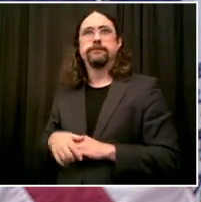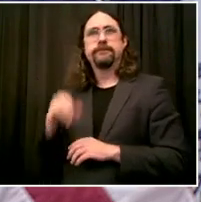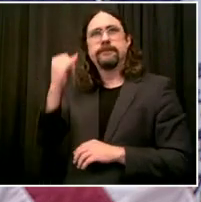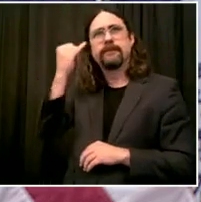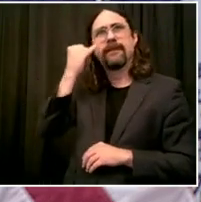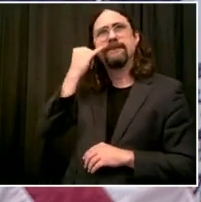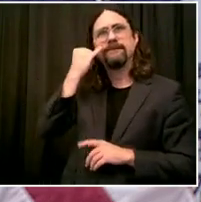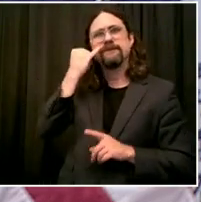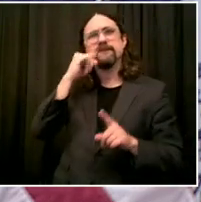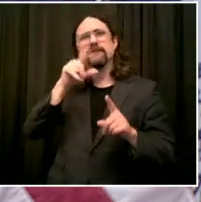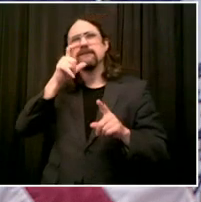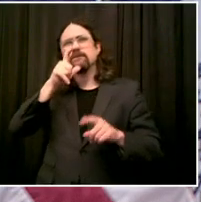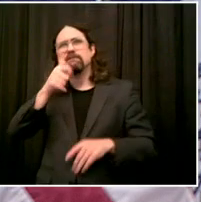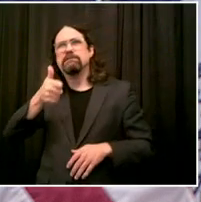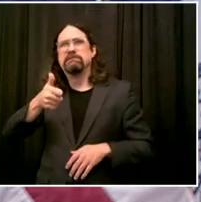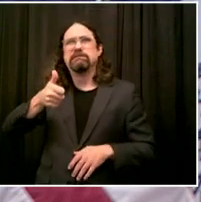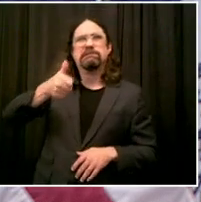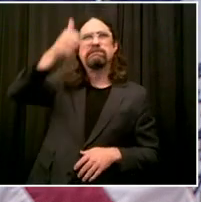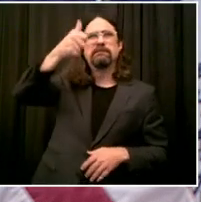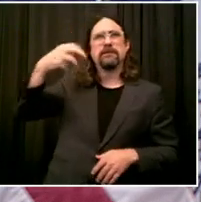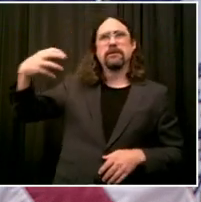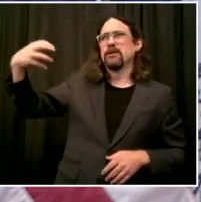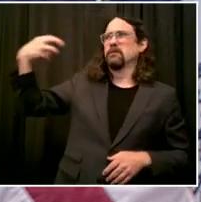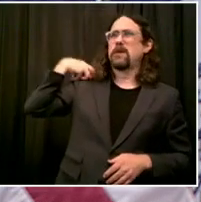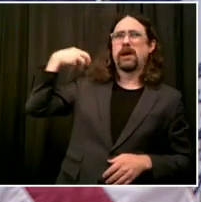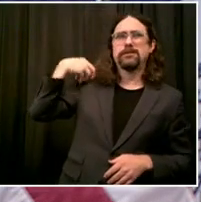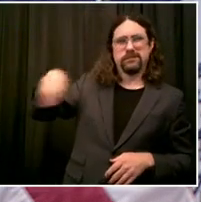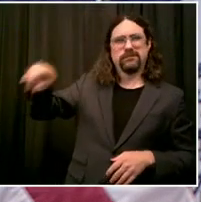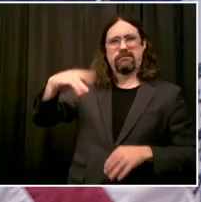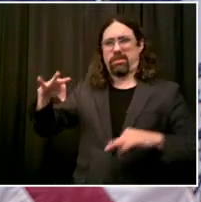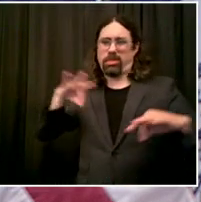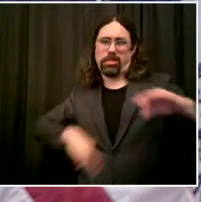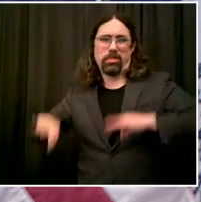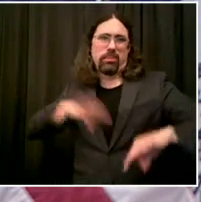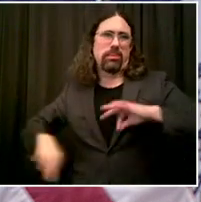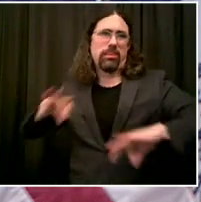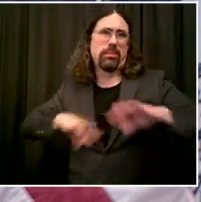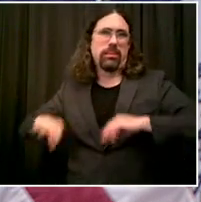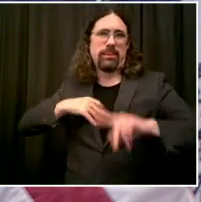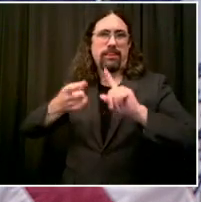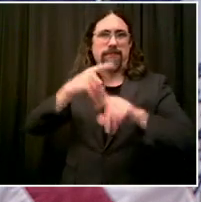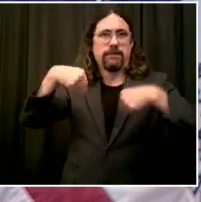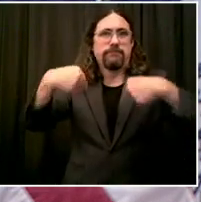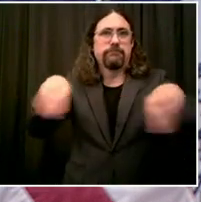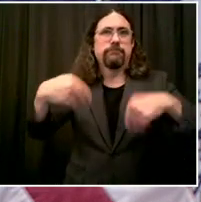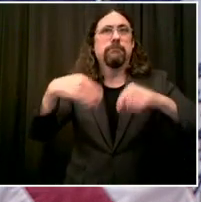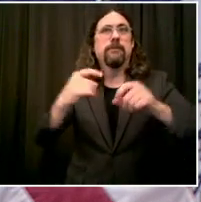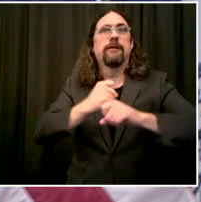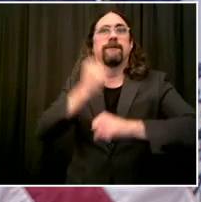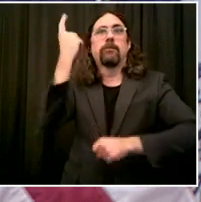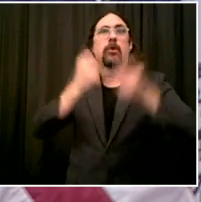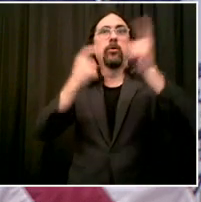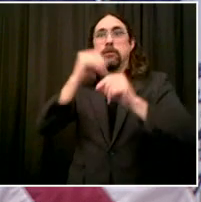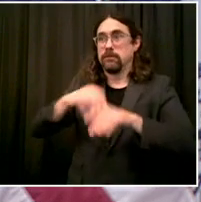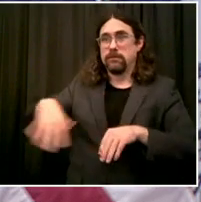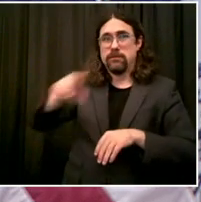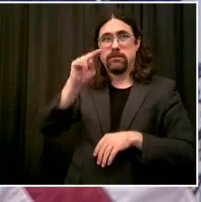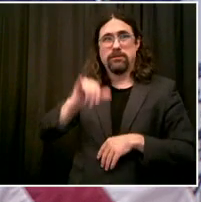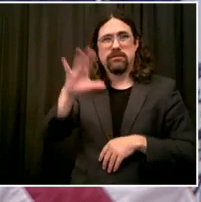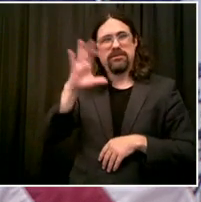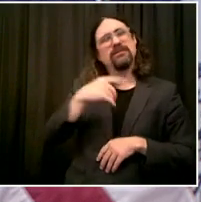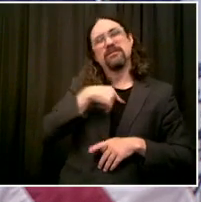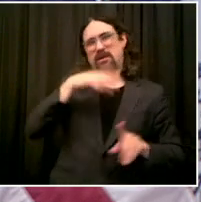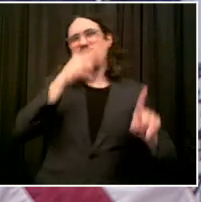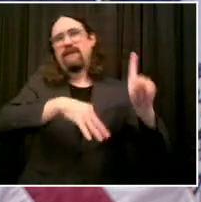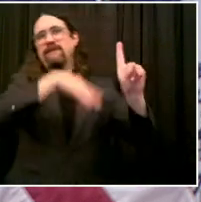cut off that supply. But then within the city, again, we're going to start from the biggest operations. not focused on, you know, the kid on the